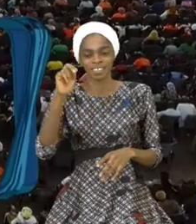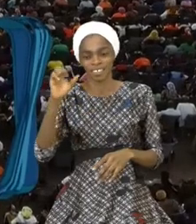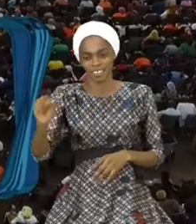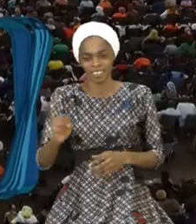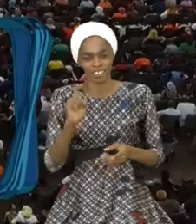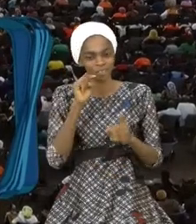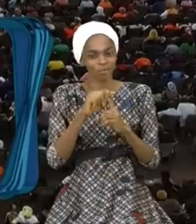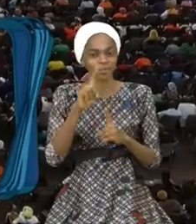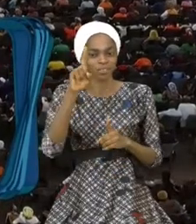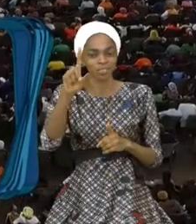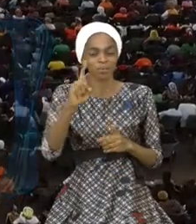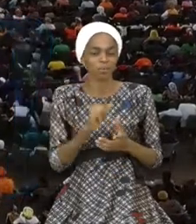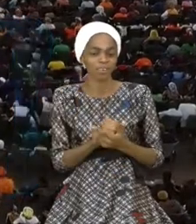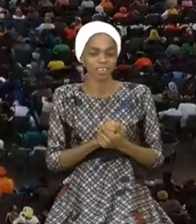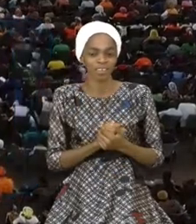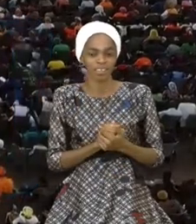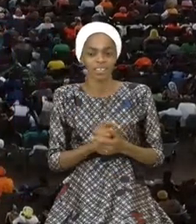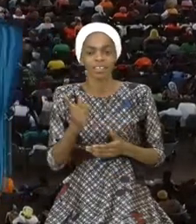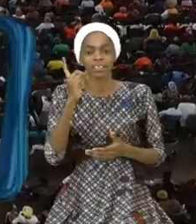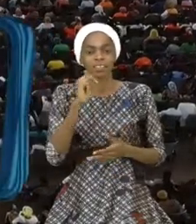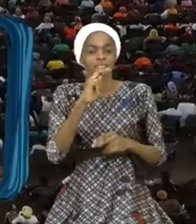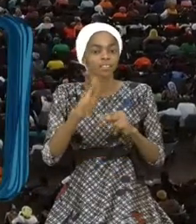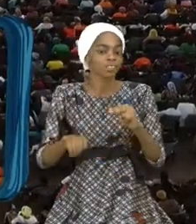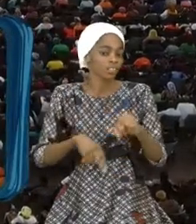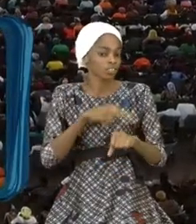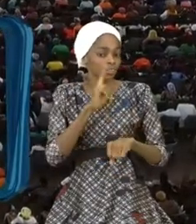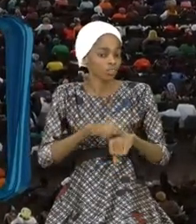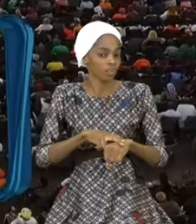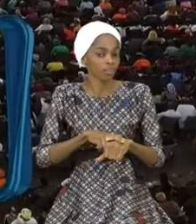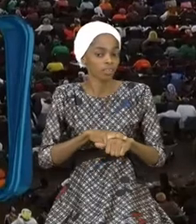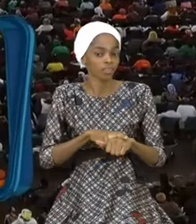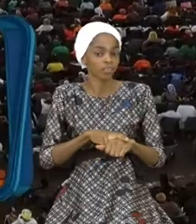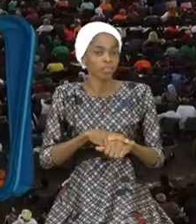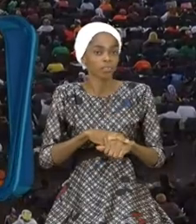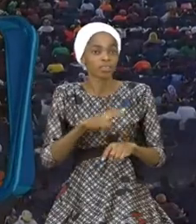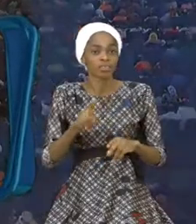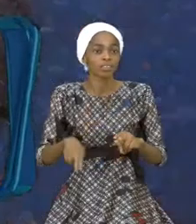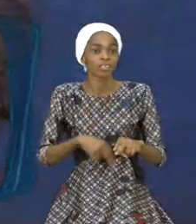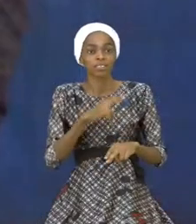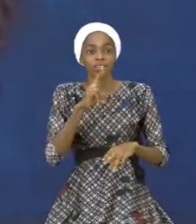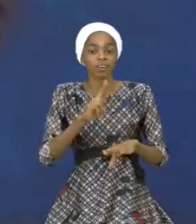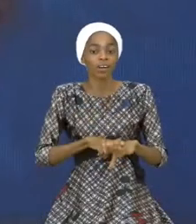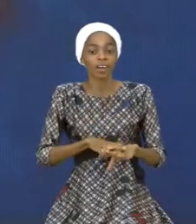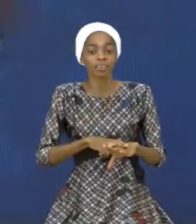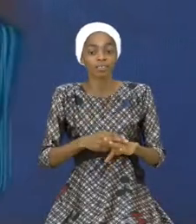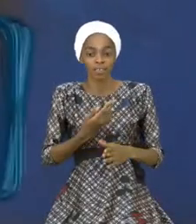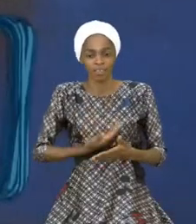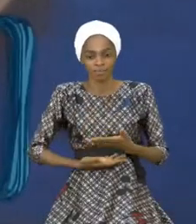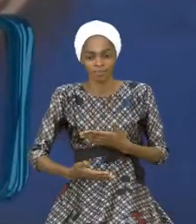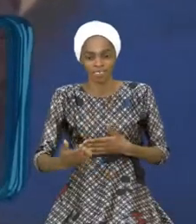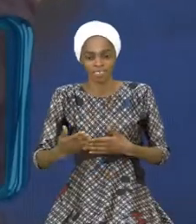the natural birth. Number two, the new birth. Number three,